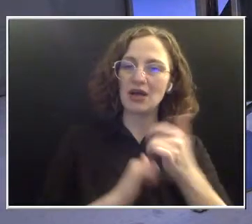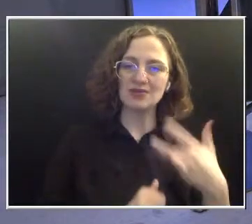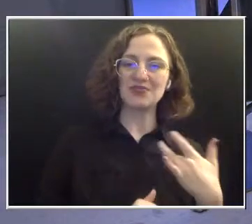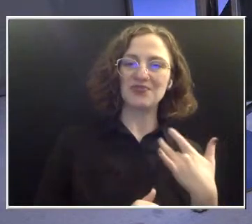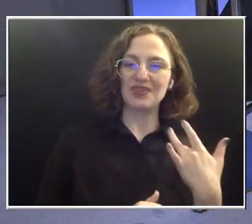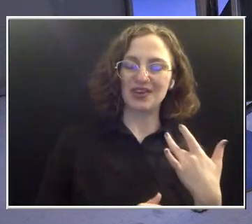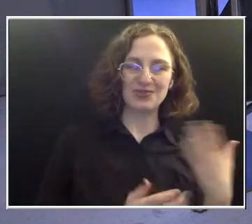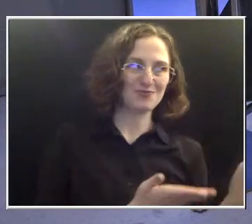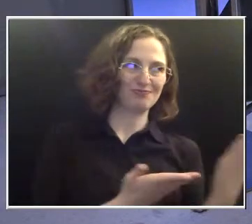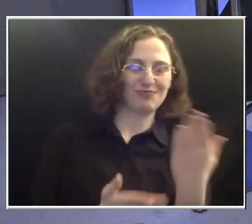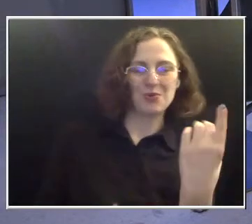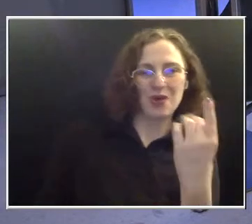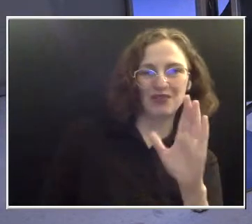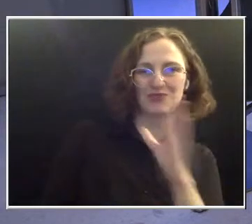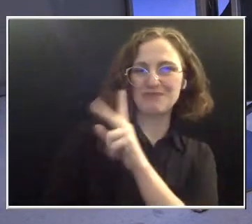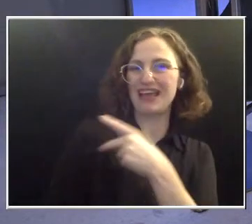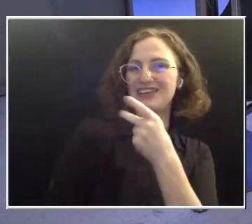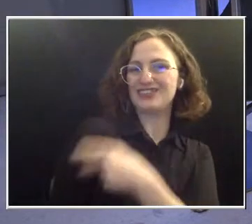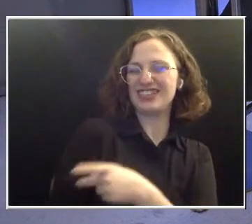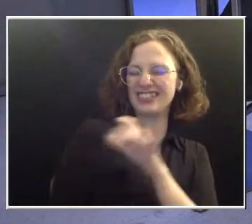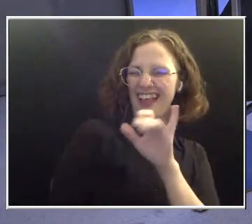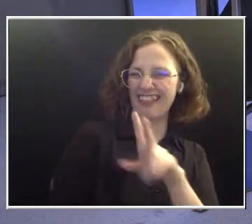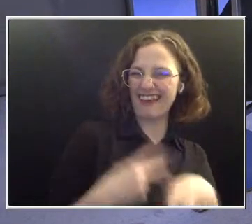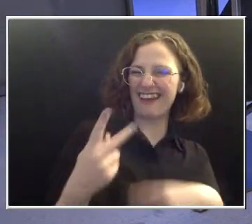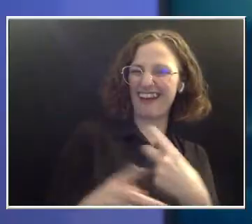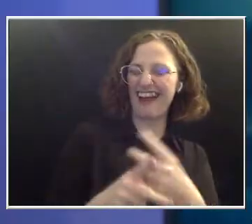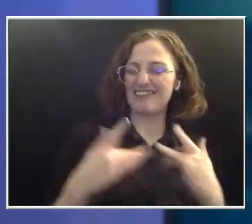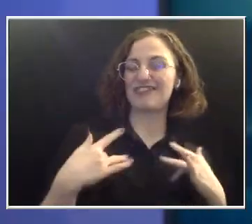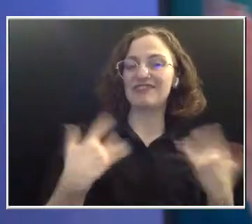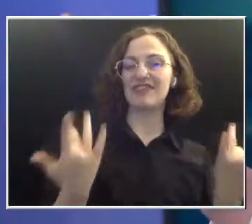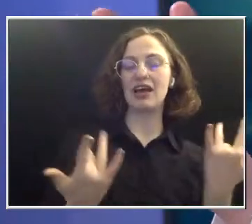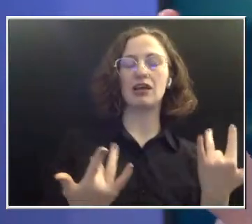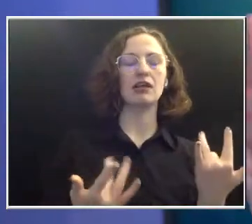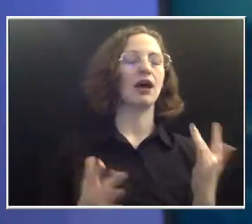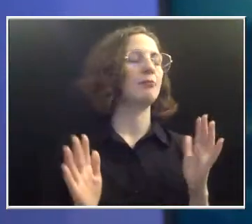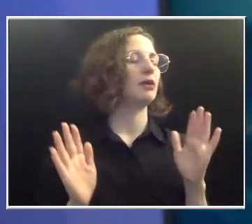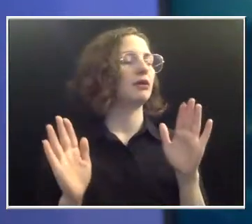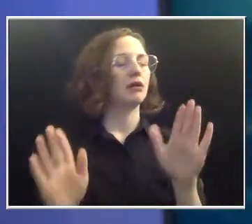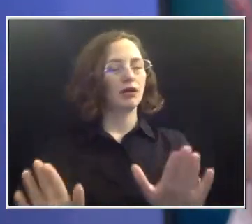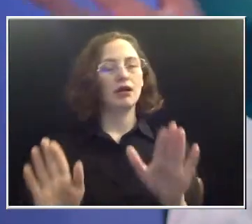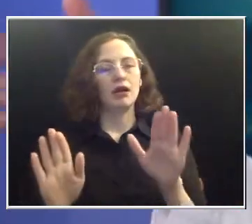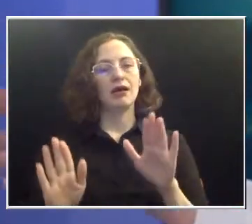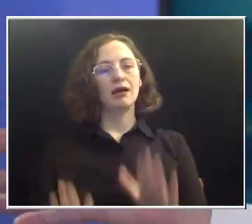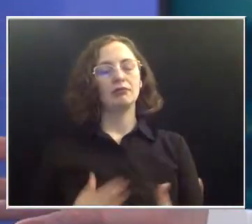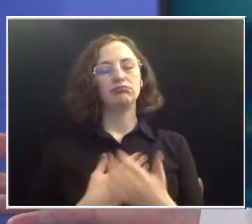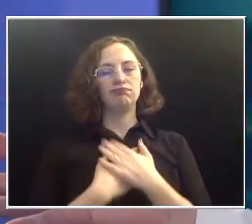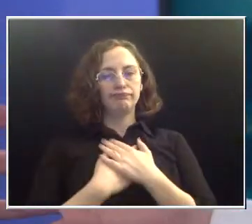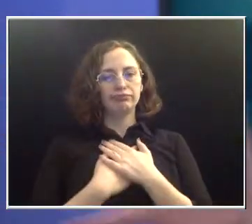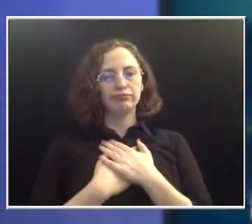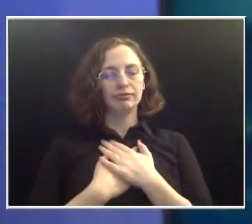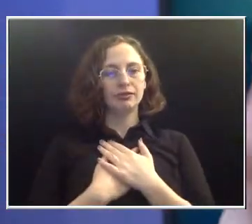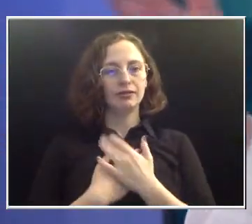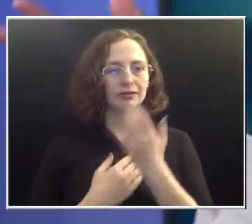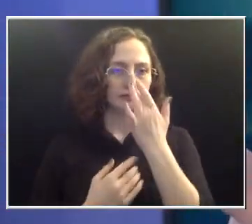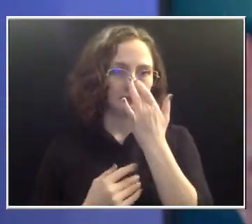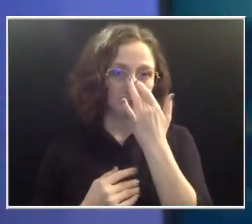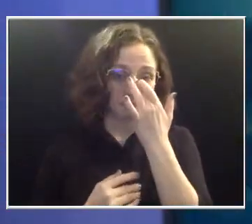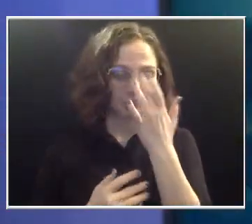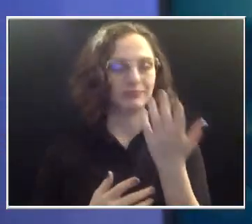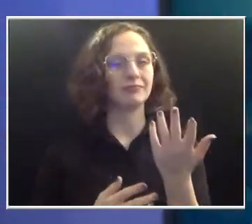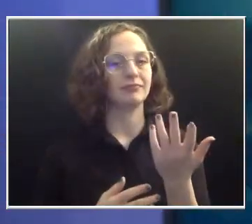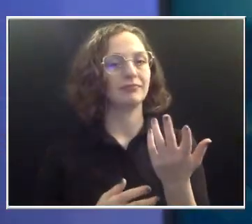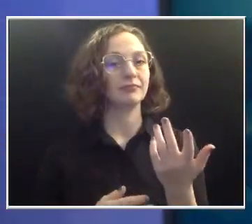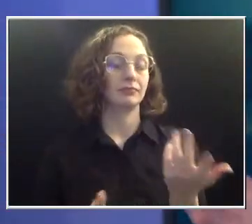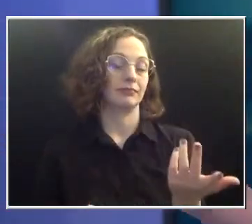for an event like this? It was so wonderful for so many. Because Brooke was in the hospital, so I